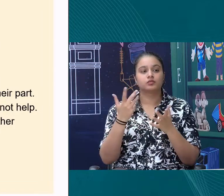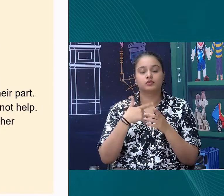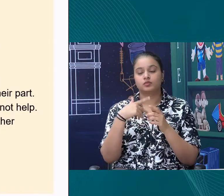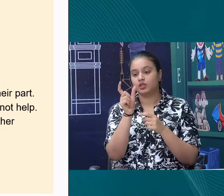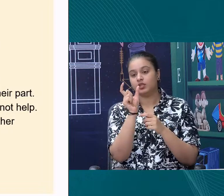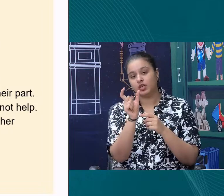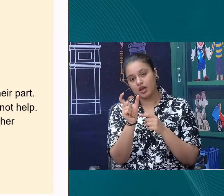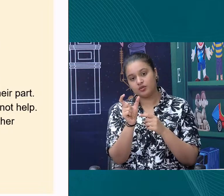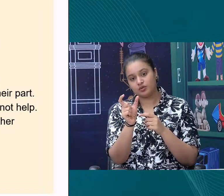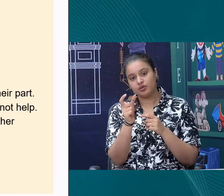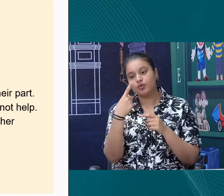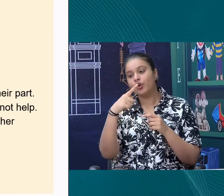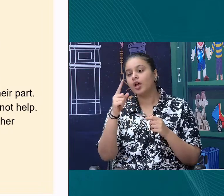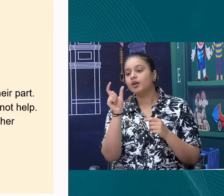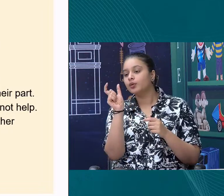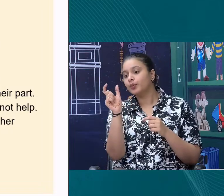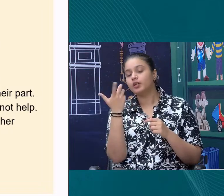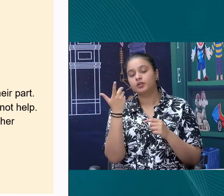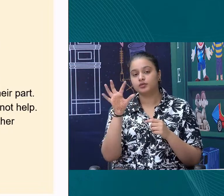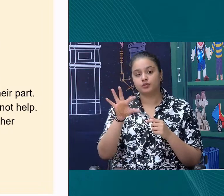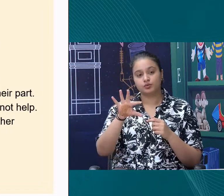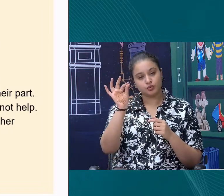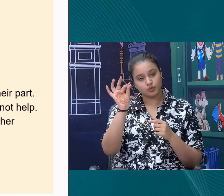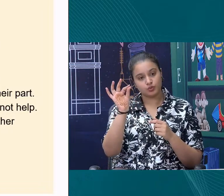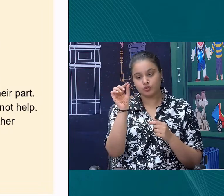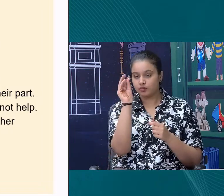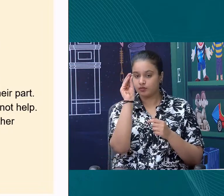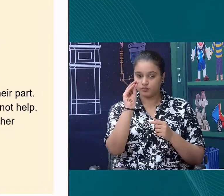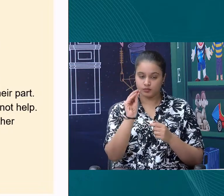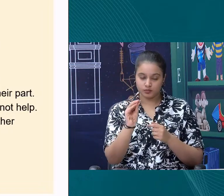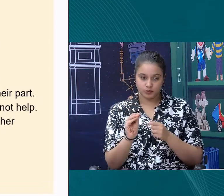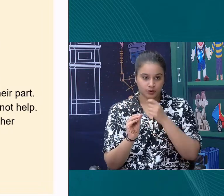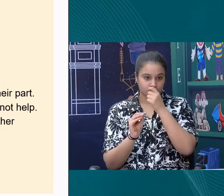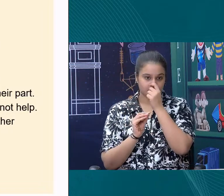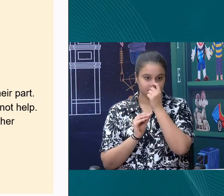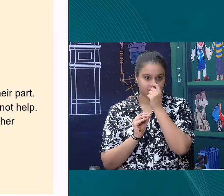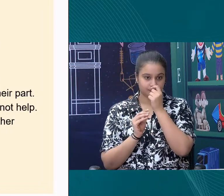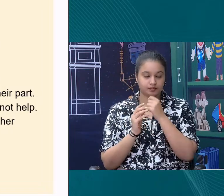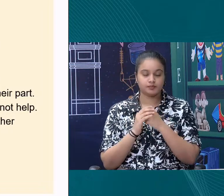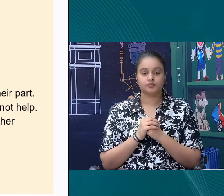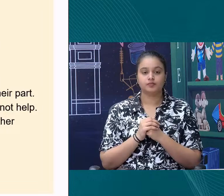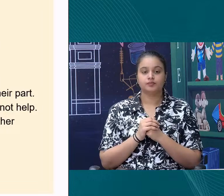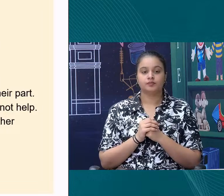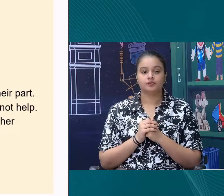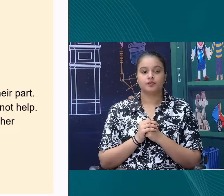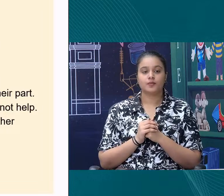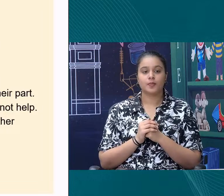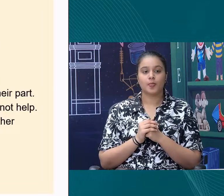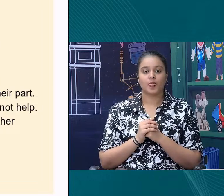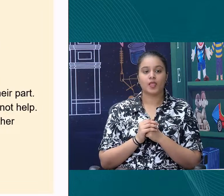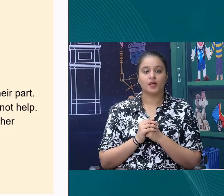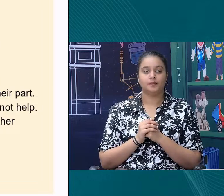dash their part. Fourth, the horse, dog and ox were dashed because the camel did not help.